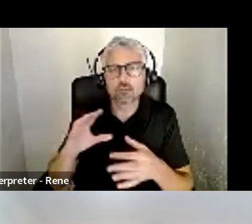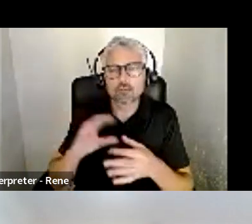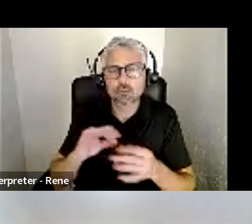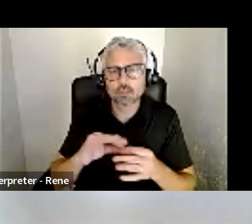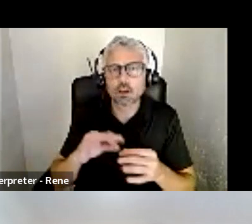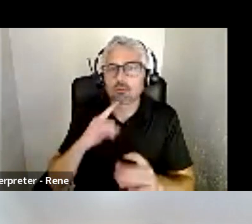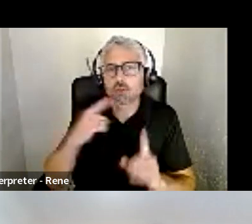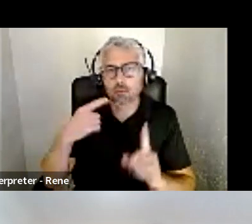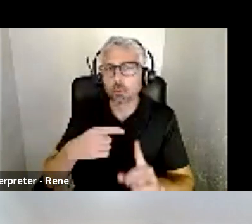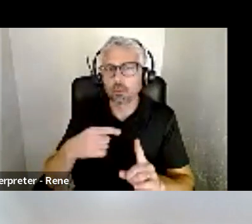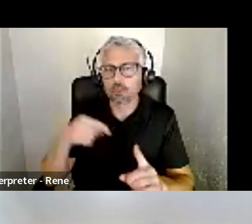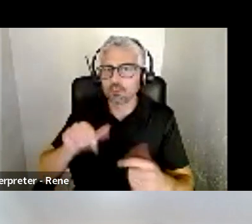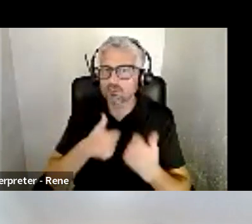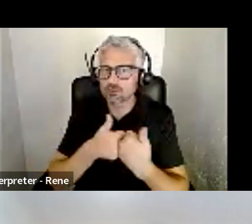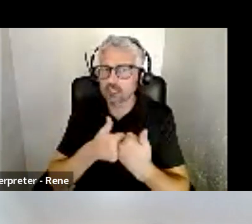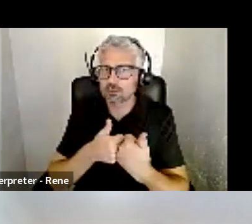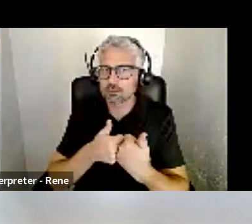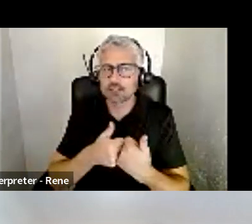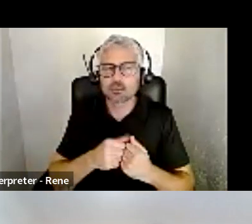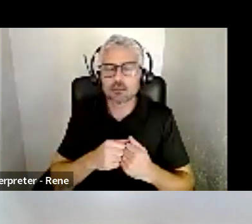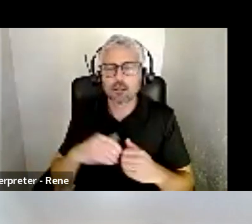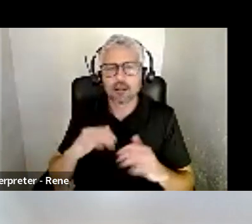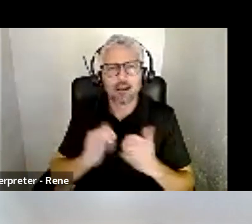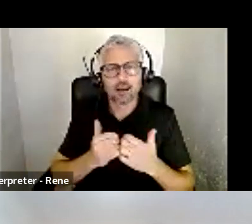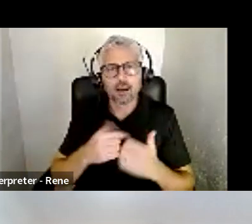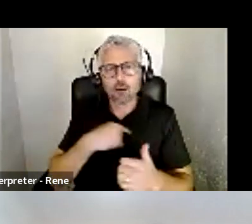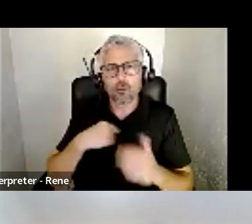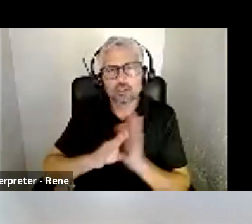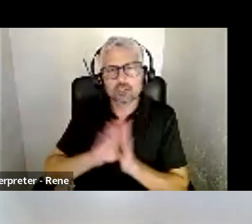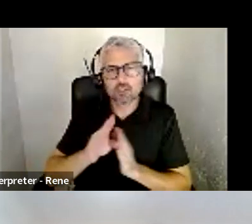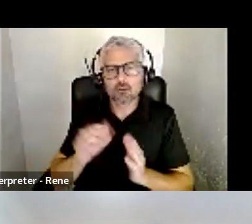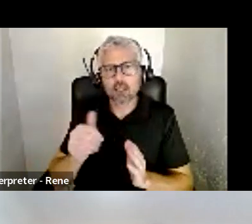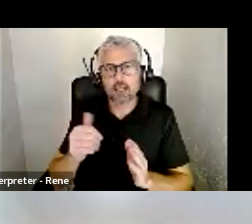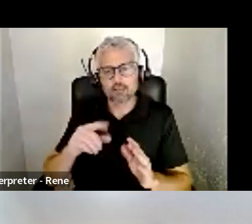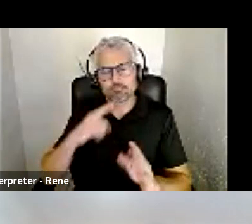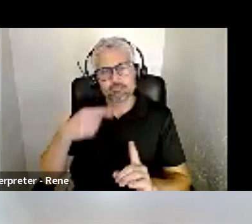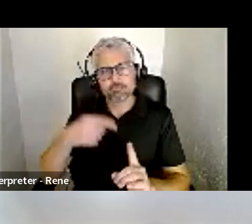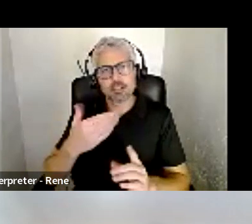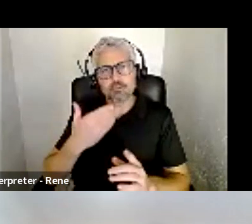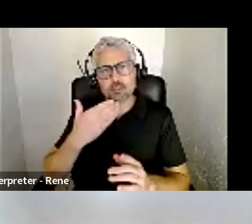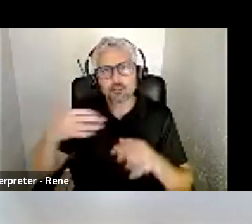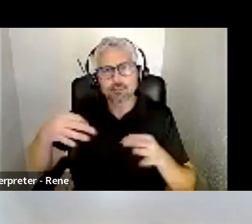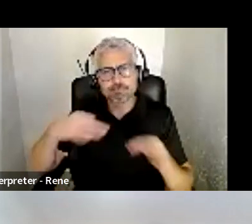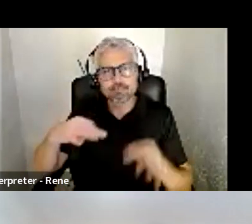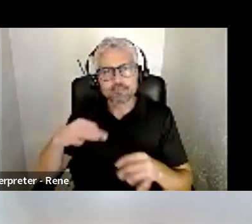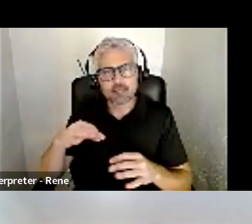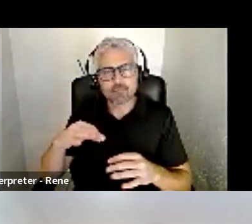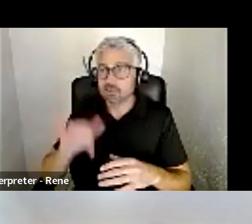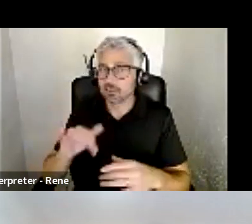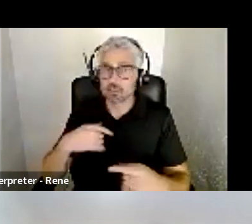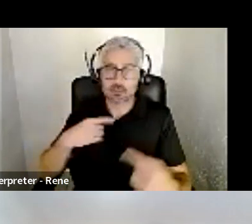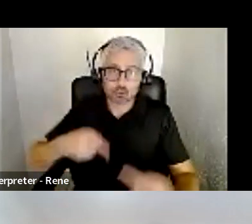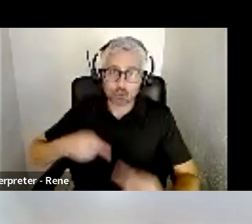of the challenge, right, is coming up with a viable definition. I think this has been a struggle for a number